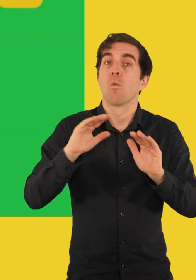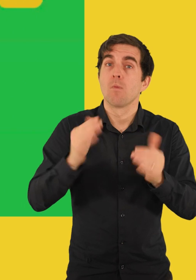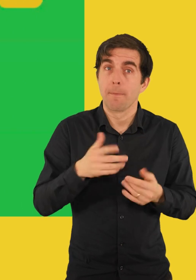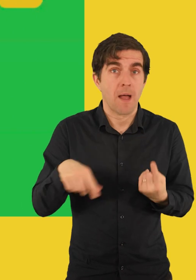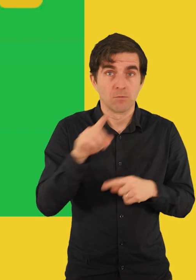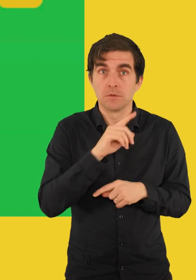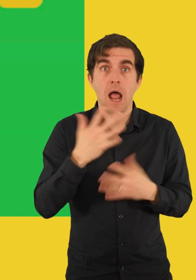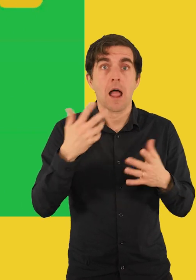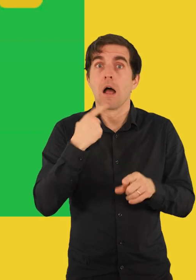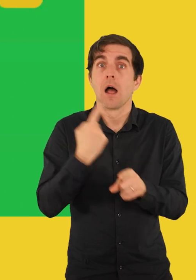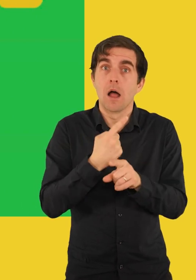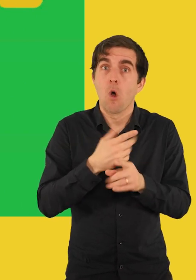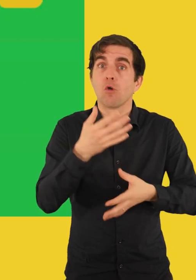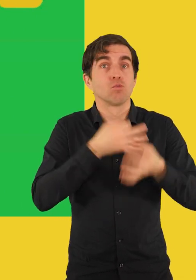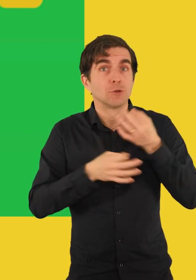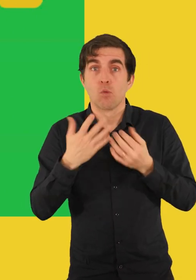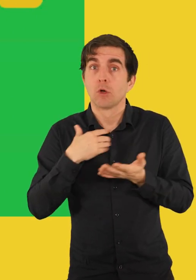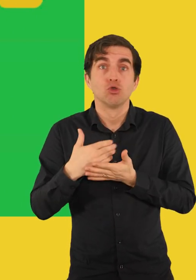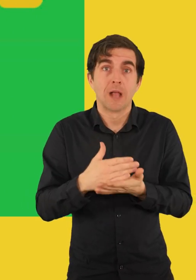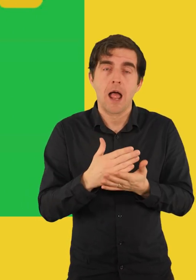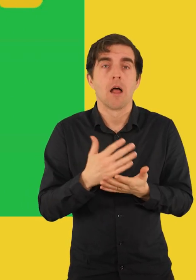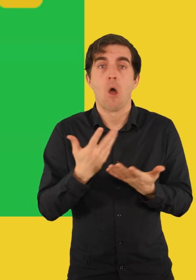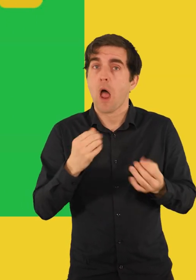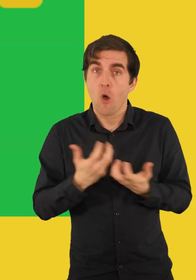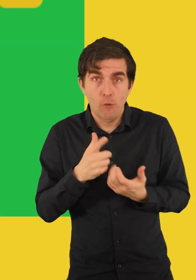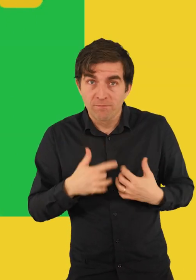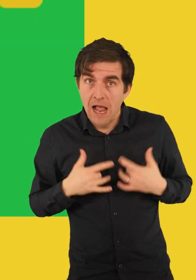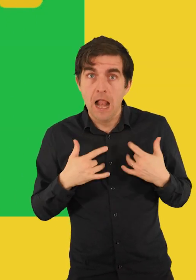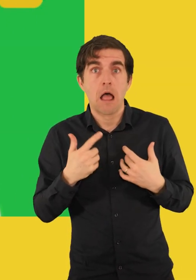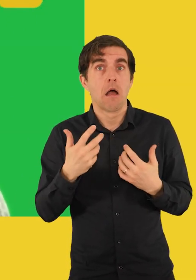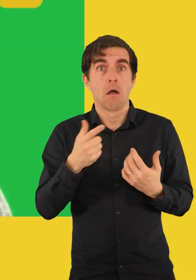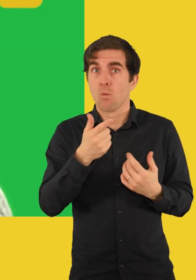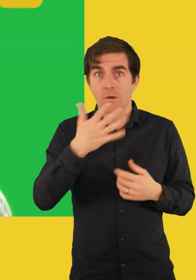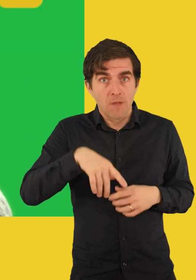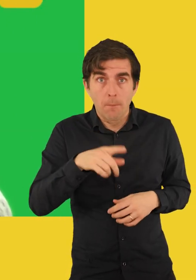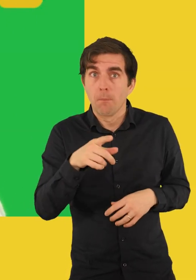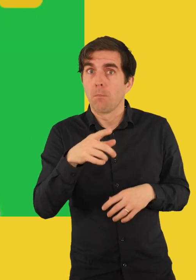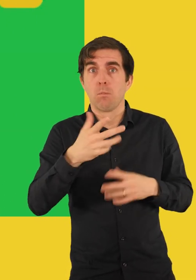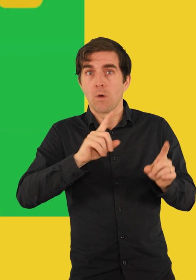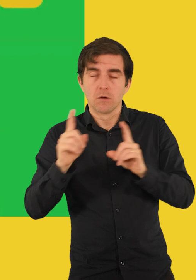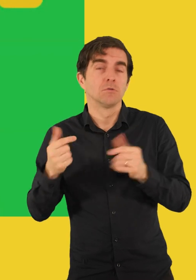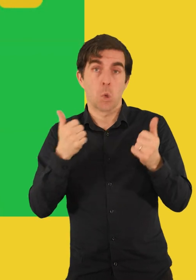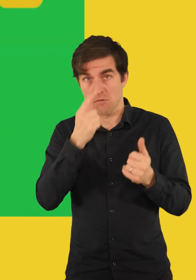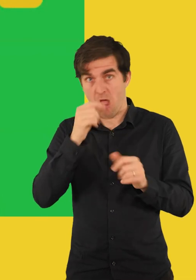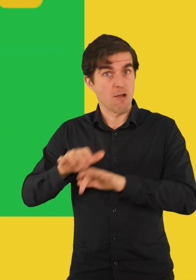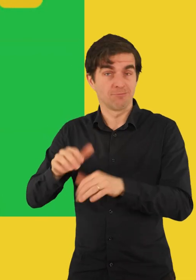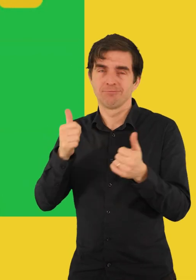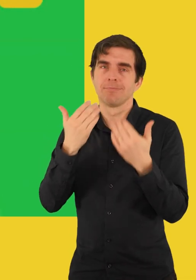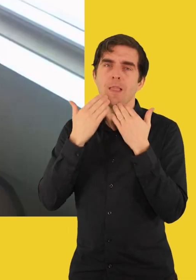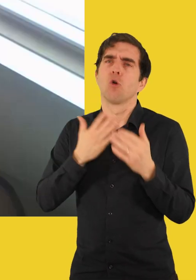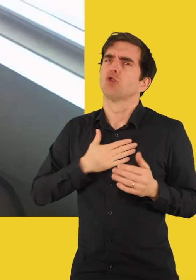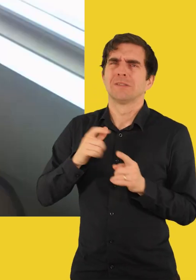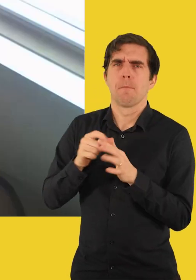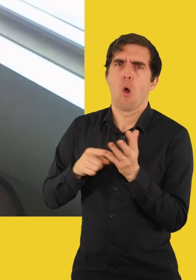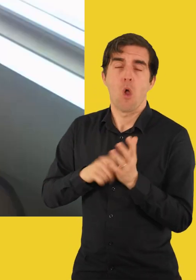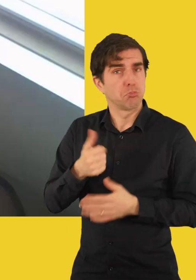welcoming everybody to drop any comments and questions, or just share how you're feeling and where you're joining us from, or anything else. Paul, apologies. The